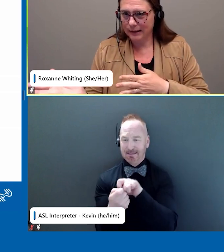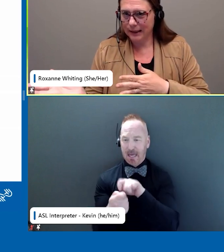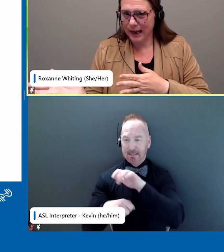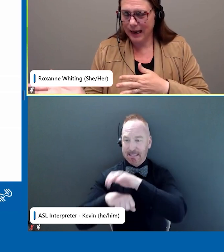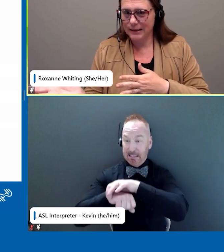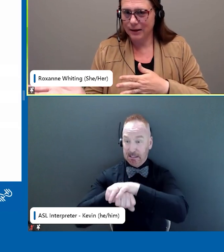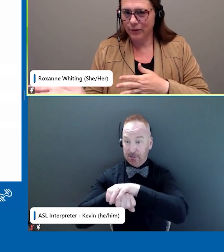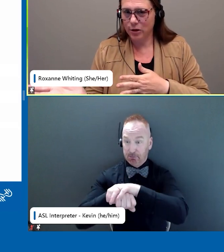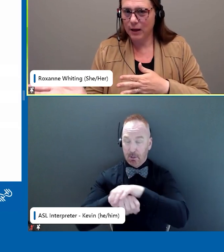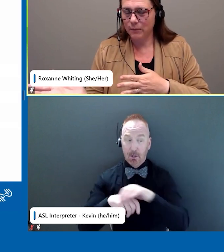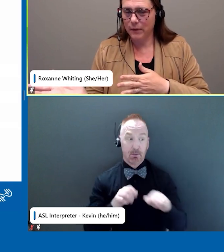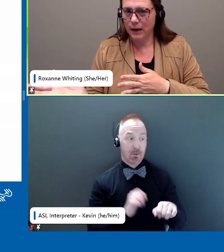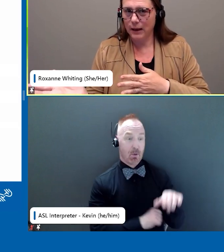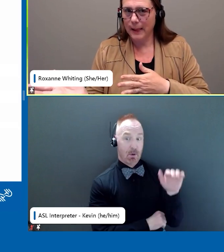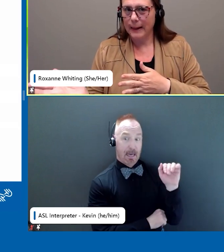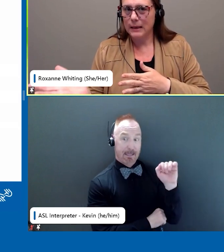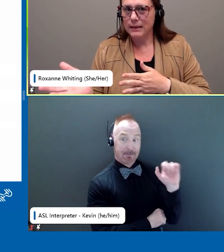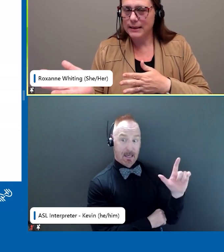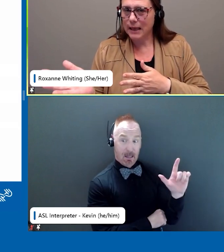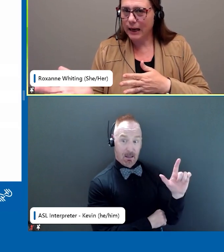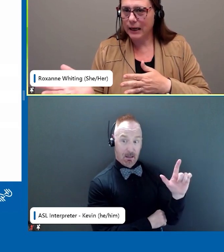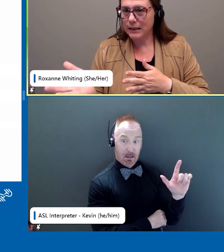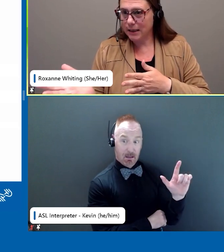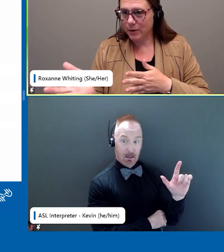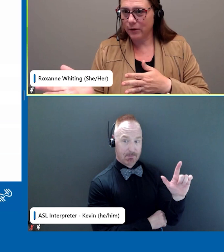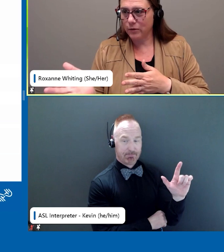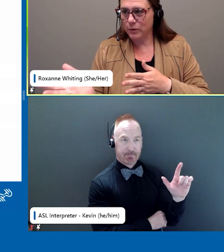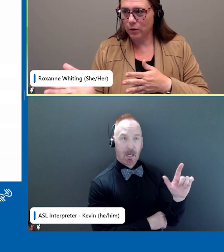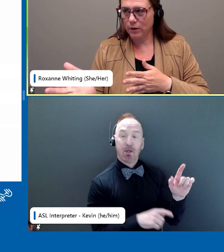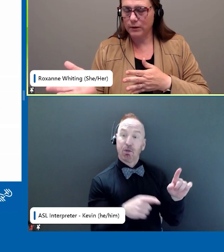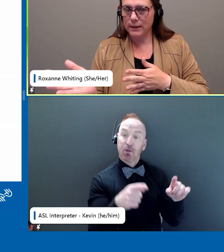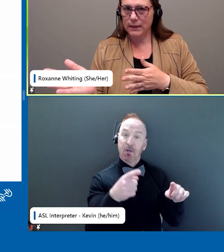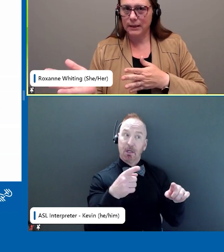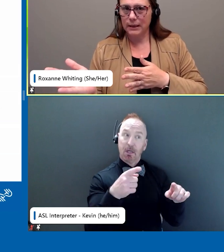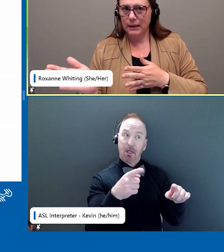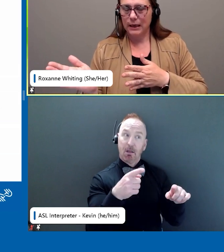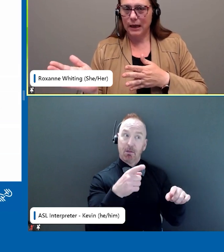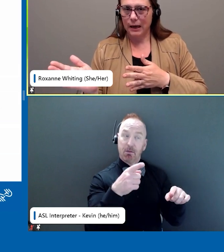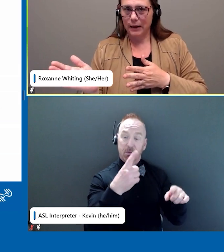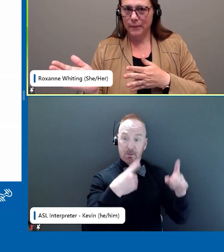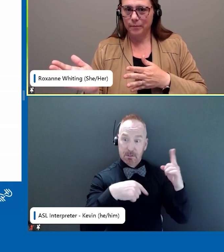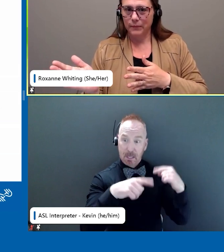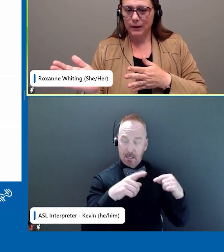signing in ASL. You might be signing some of those words